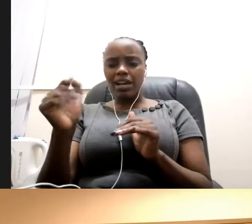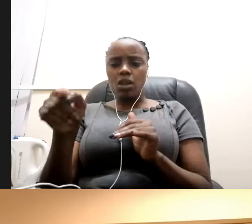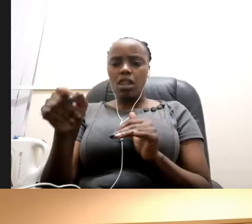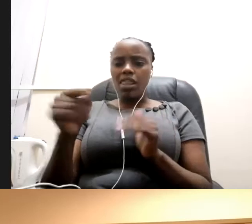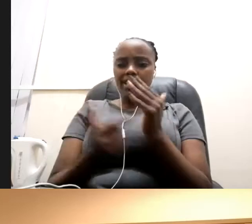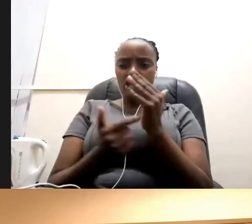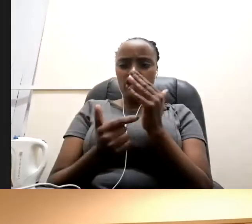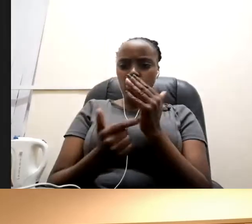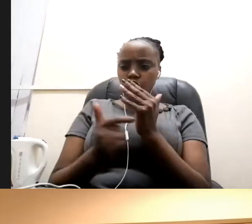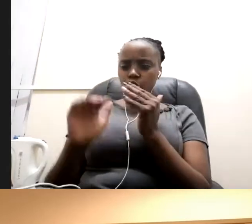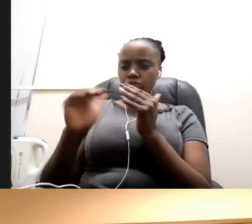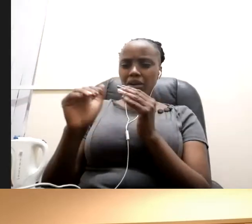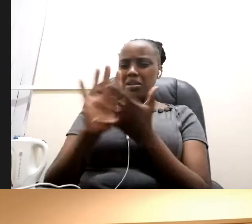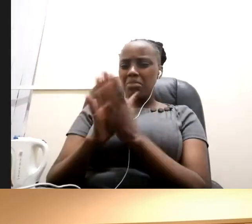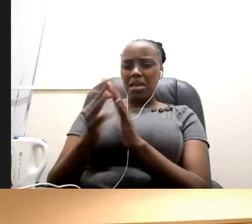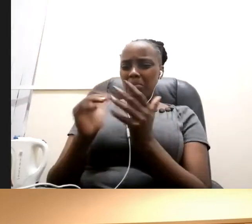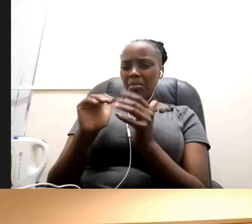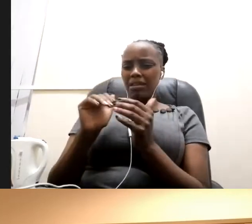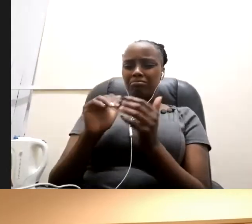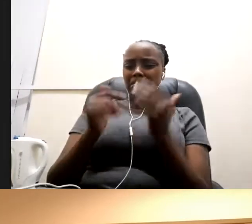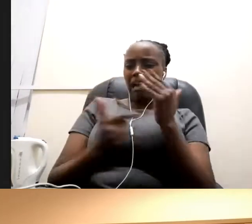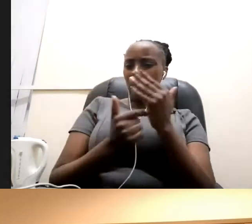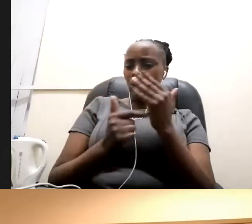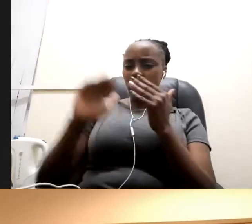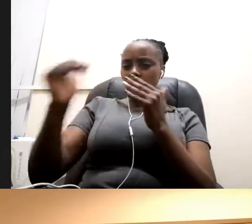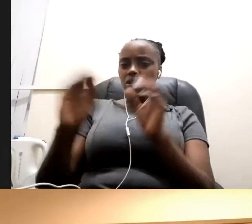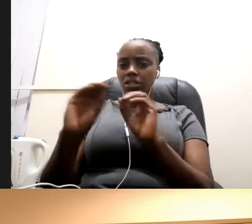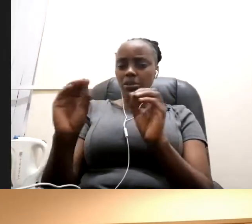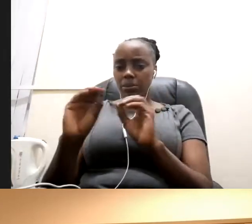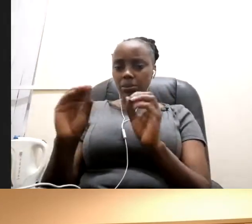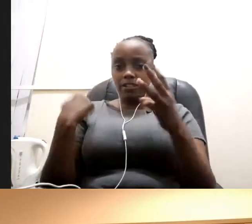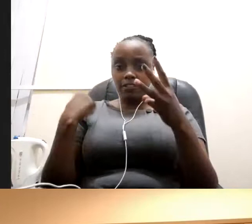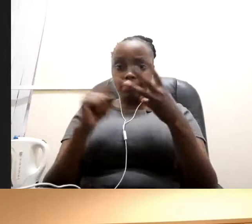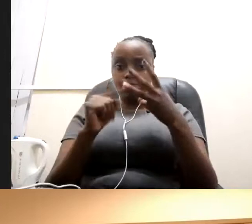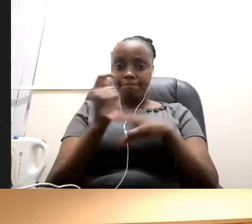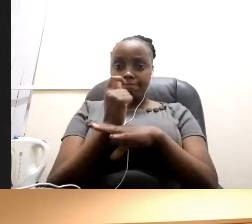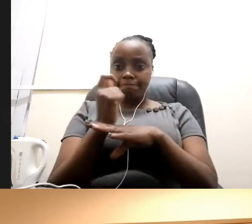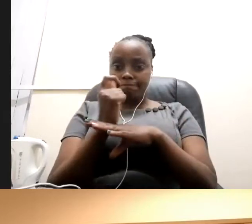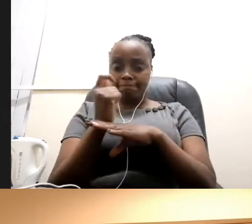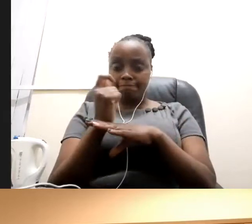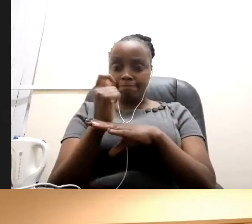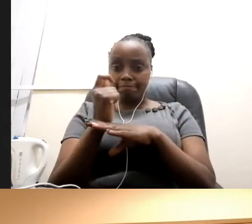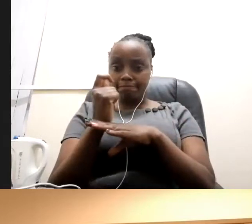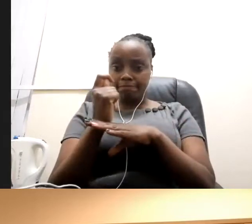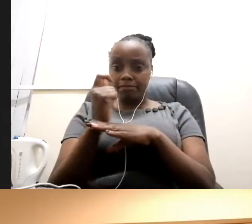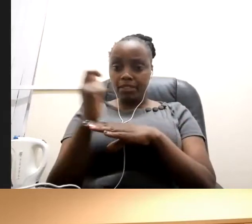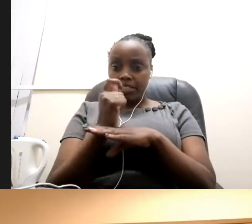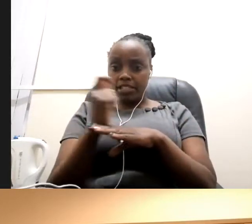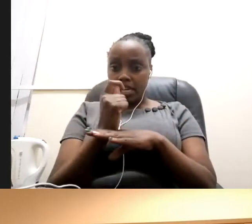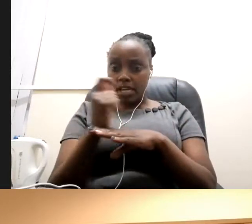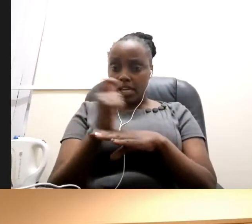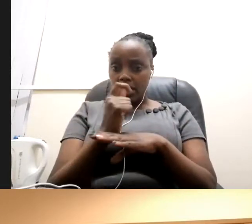real smart. A third, the training of different